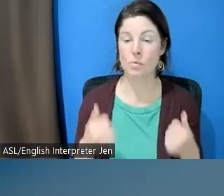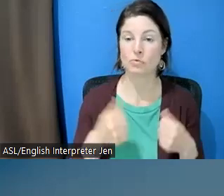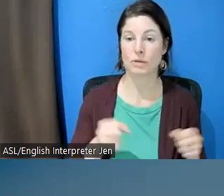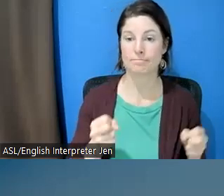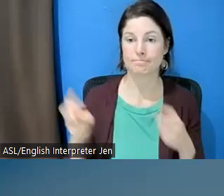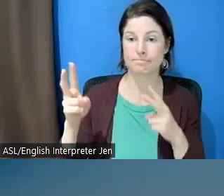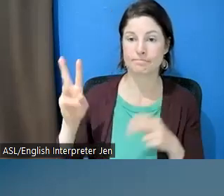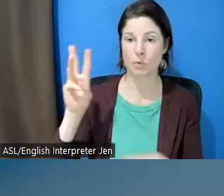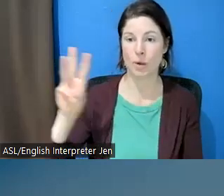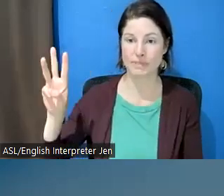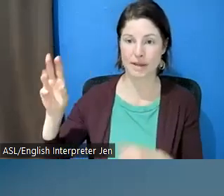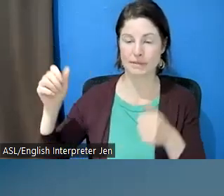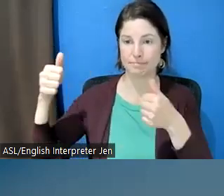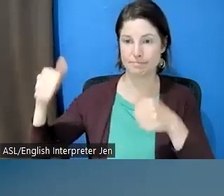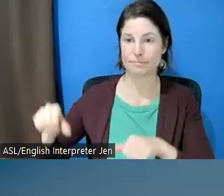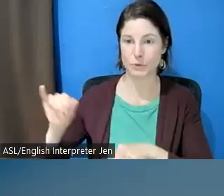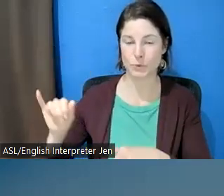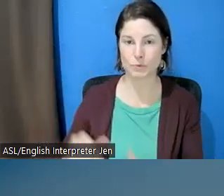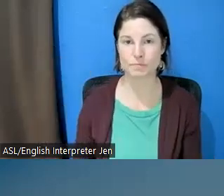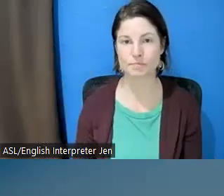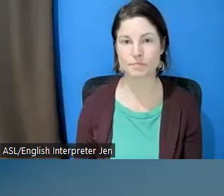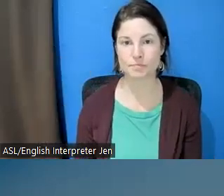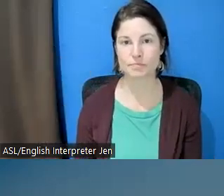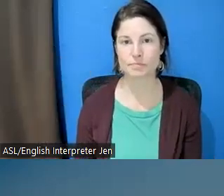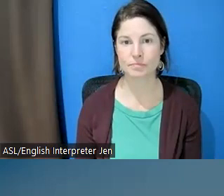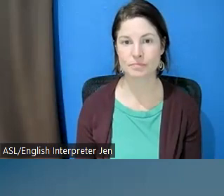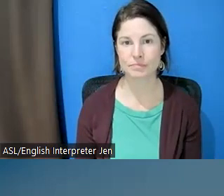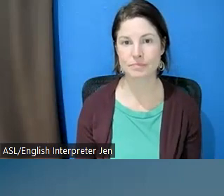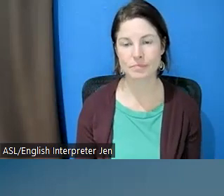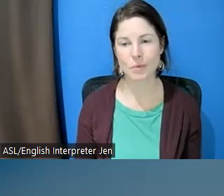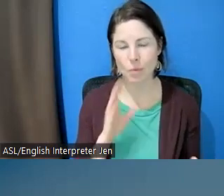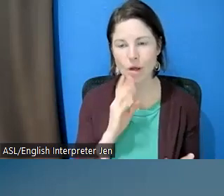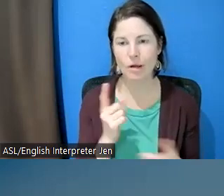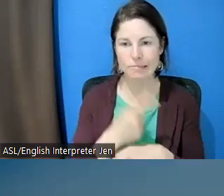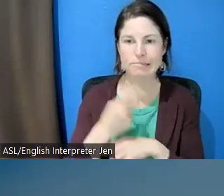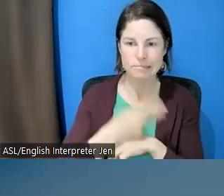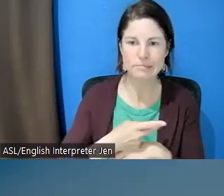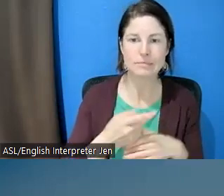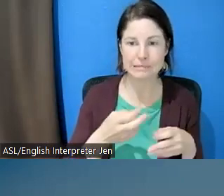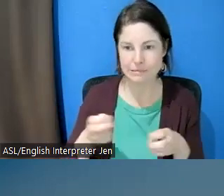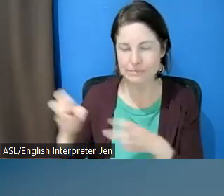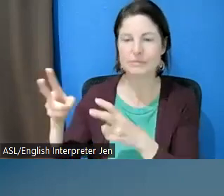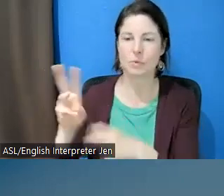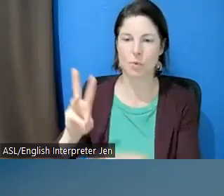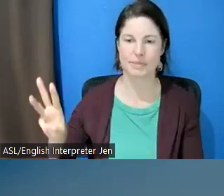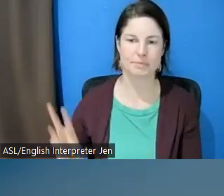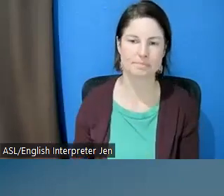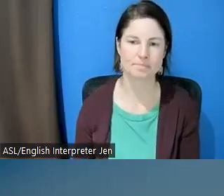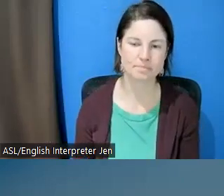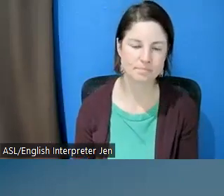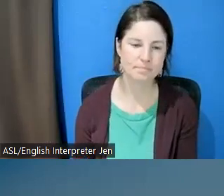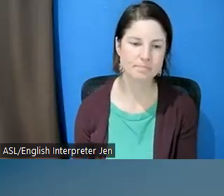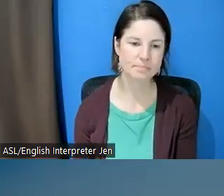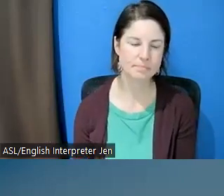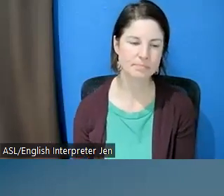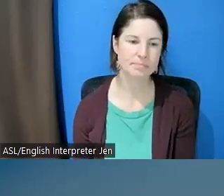we know this is a quick turnaround and getting it up on the website is probably gonna take a couple of days. So just a heads up. Thank you. Yeah.